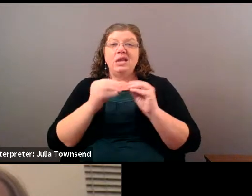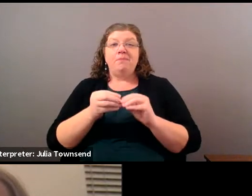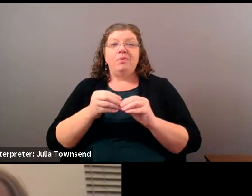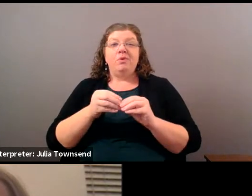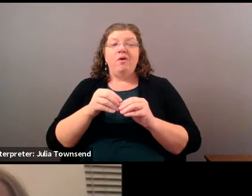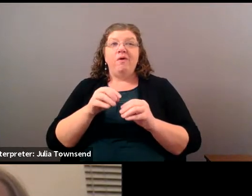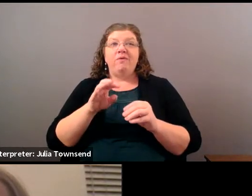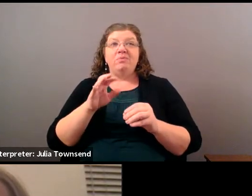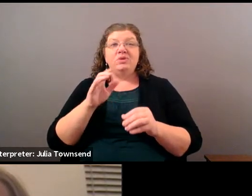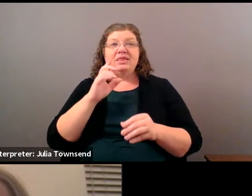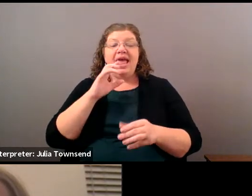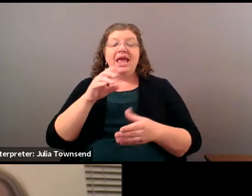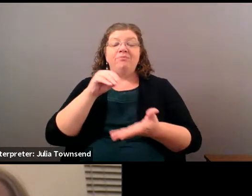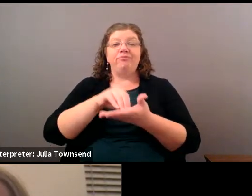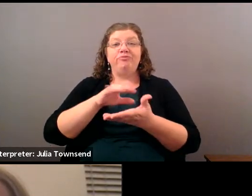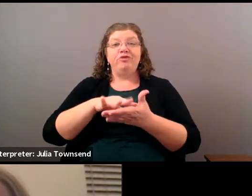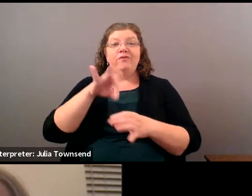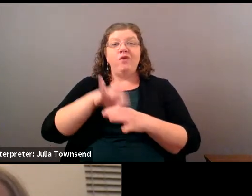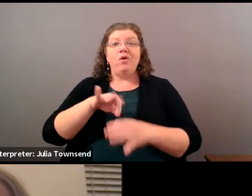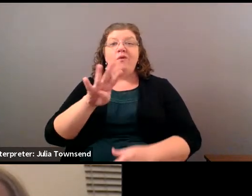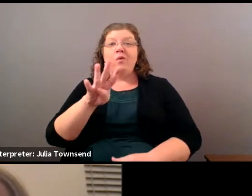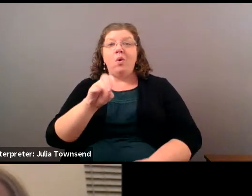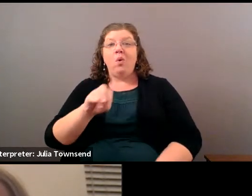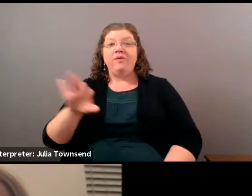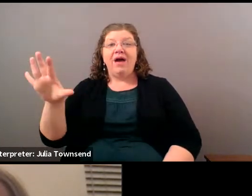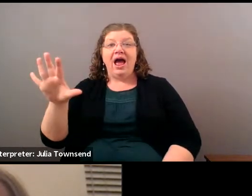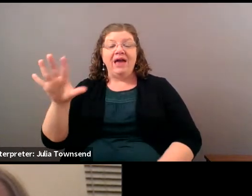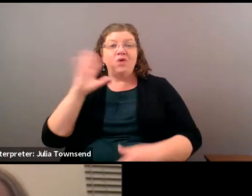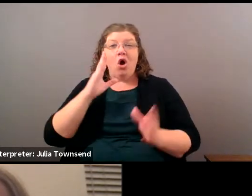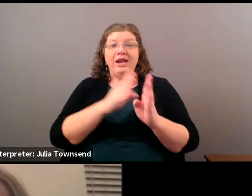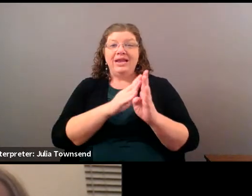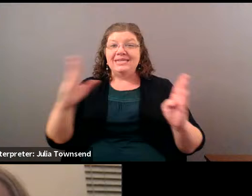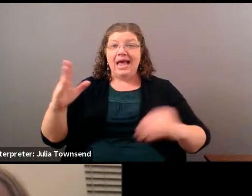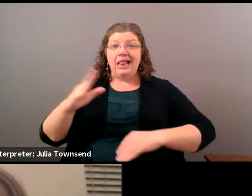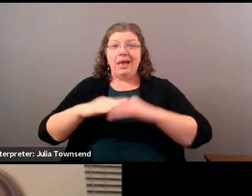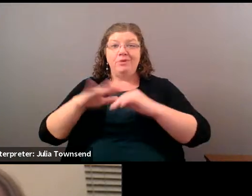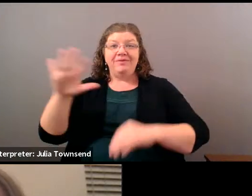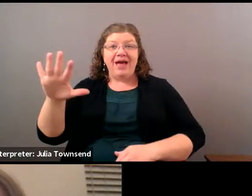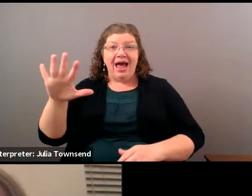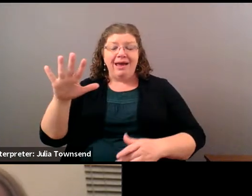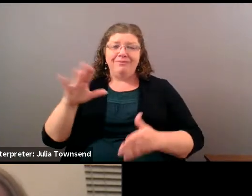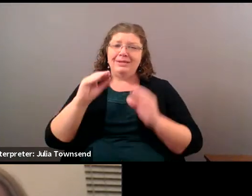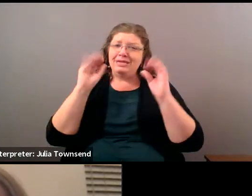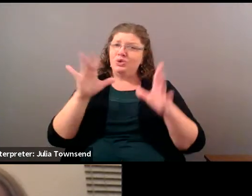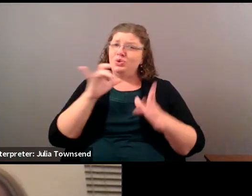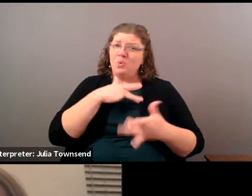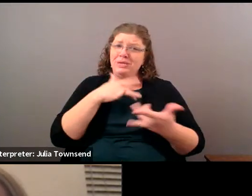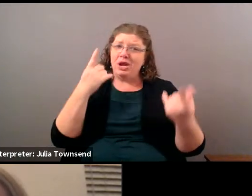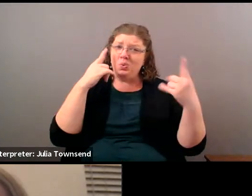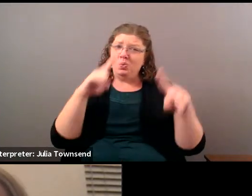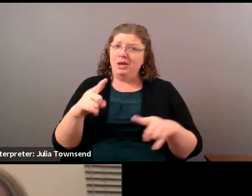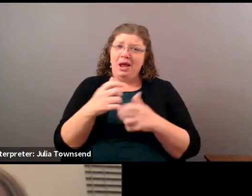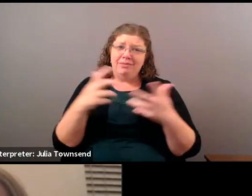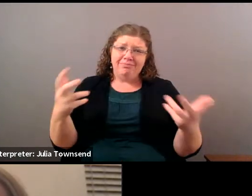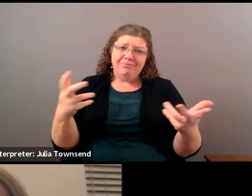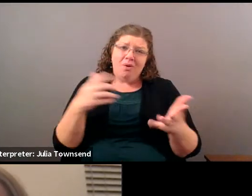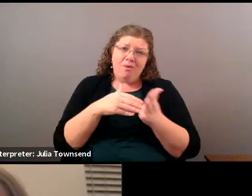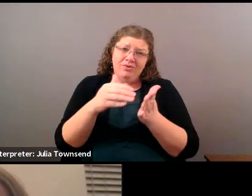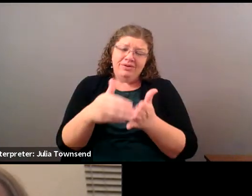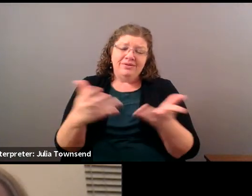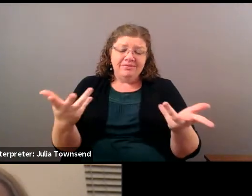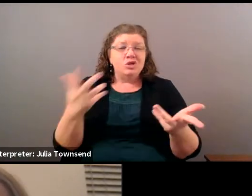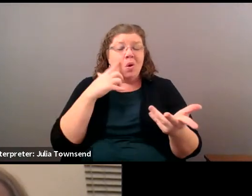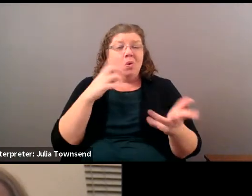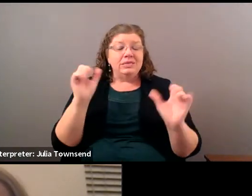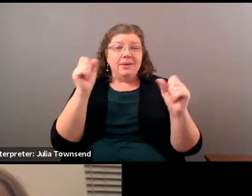5. Sometimes teachers don't all agree about anything, so I think it's amazing. So, board members,